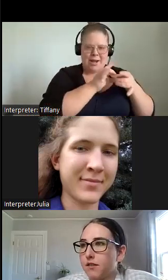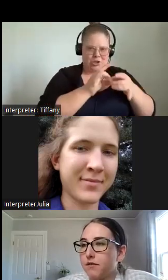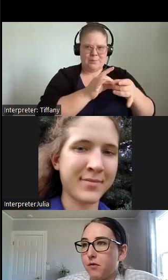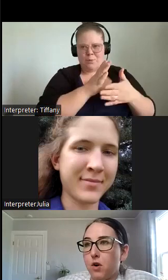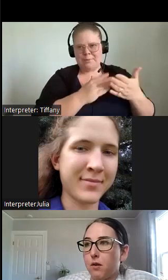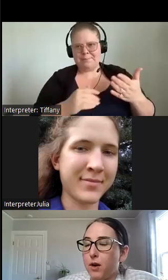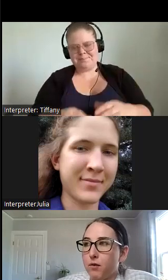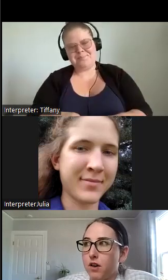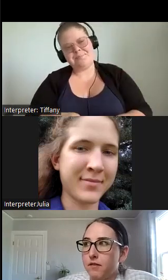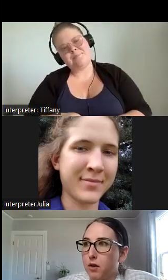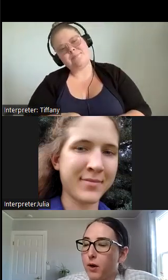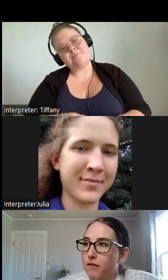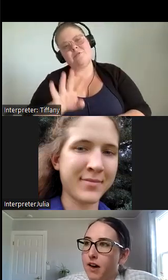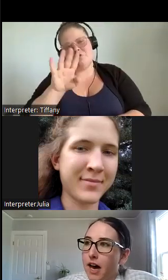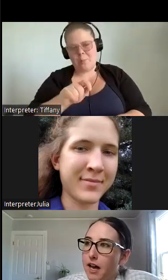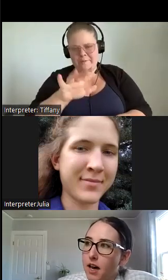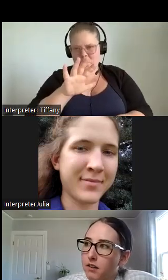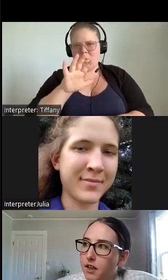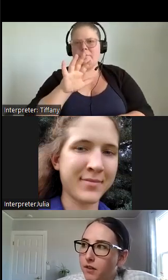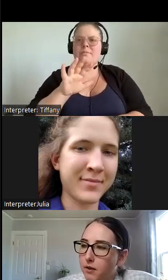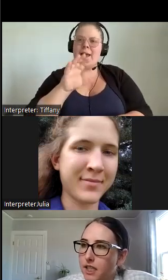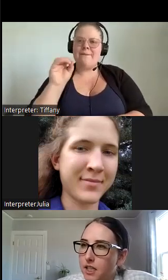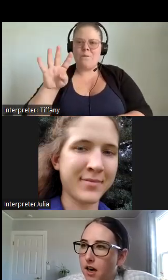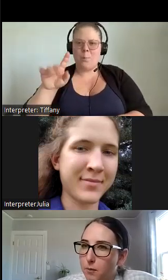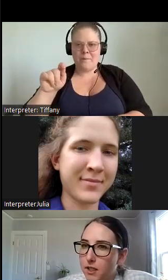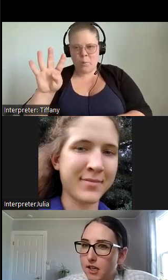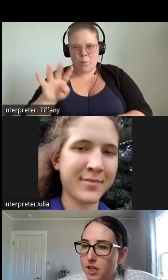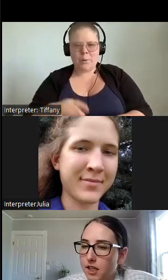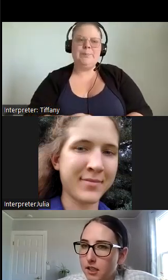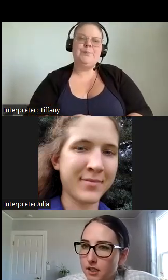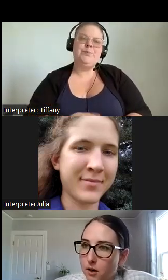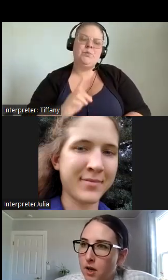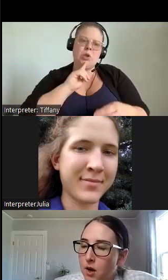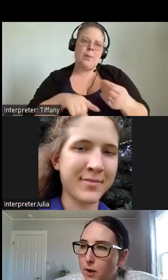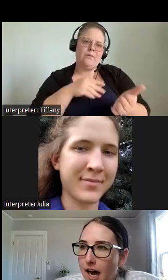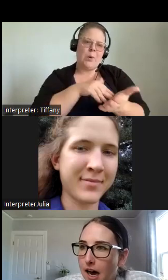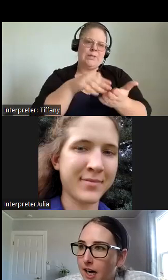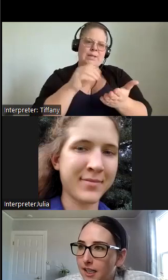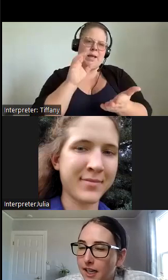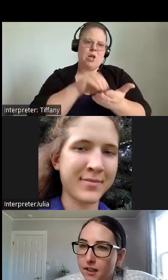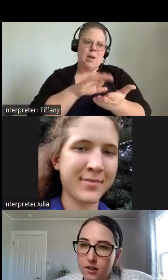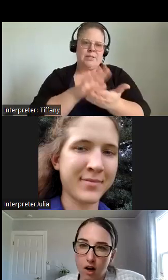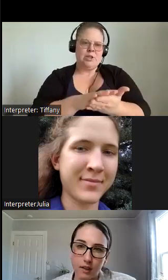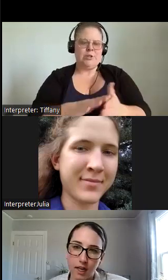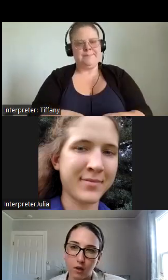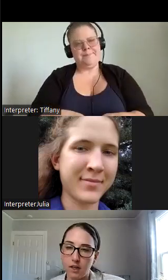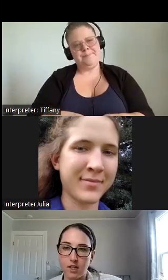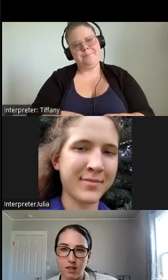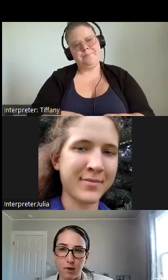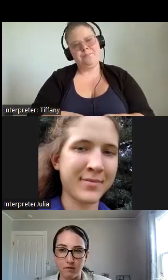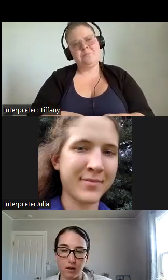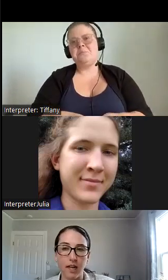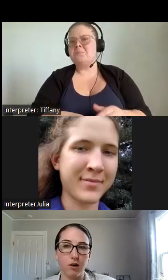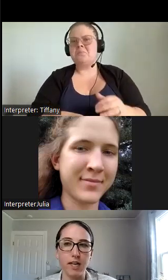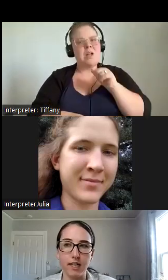Part 4.4 and 4.5 outline frequency and documentation. So we have added in, not for care